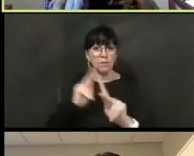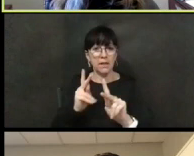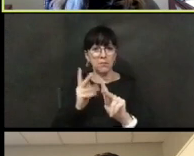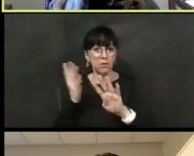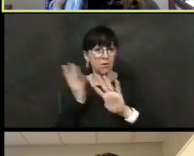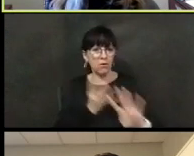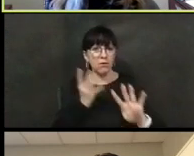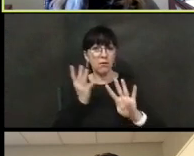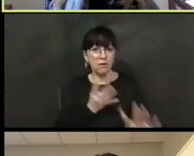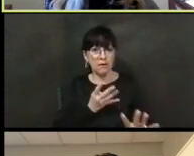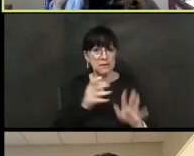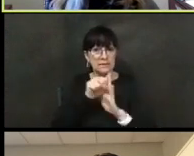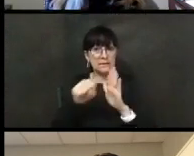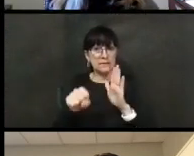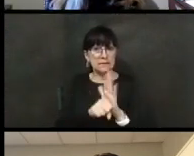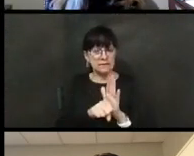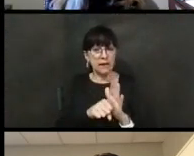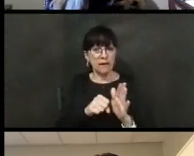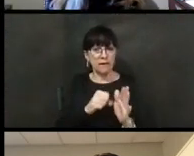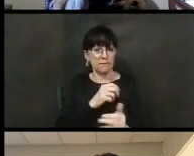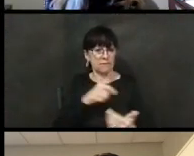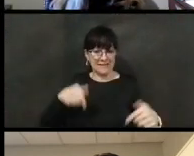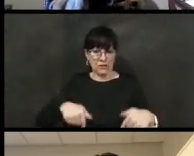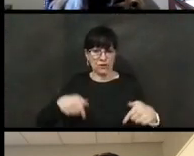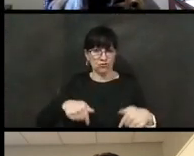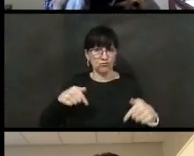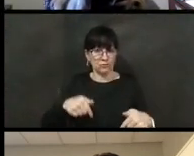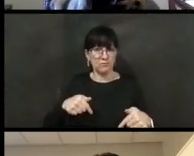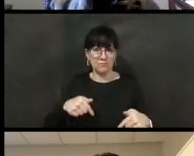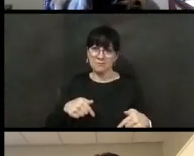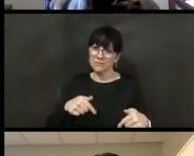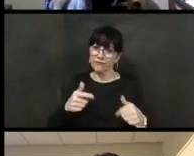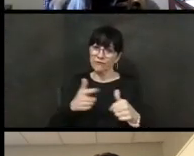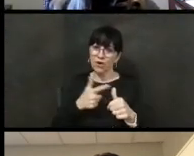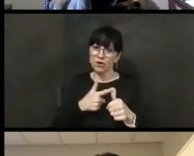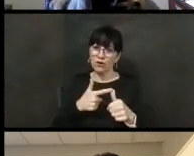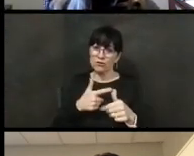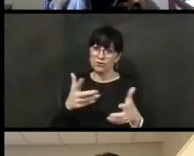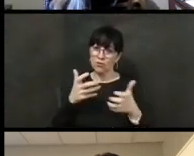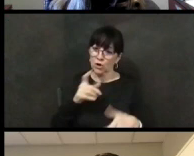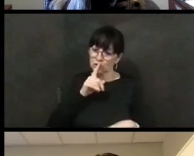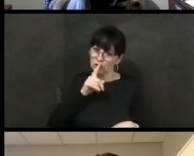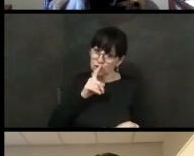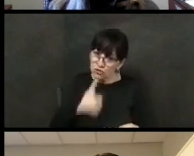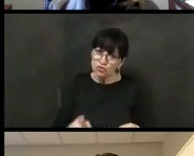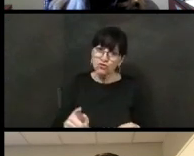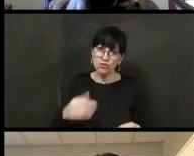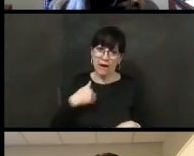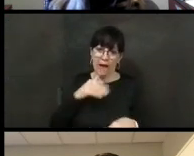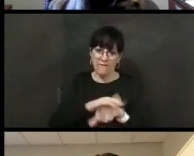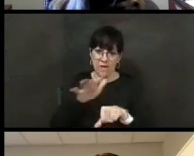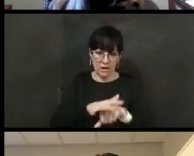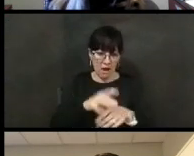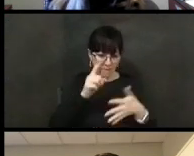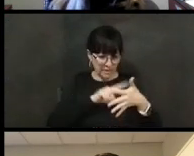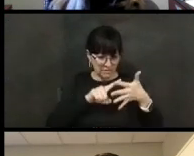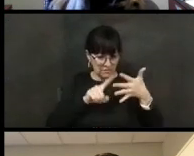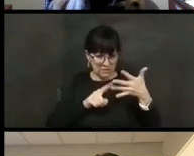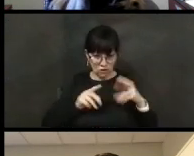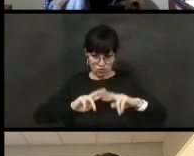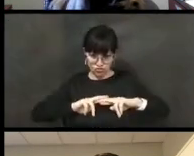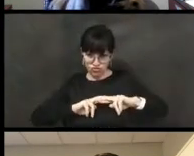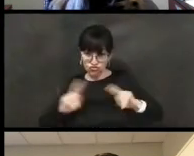state. Dr. Rattay, so this is a difficult question, but one we get a lot, and I don't